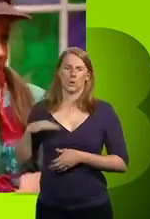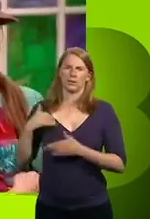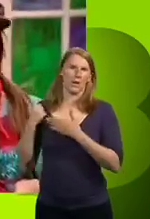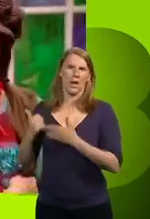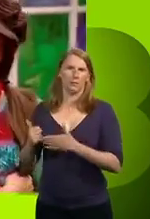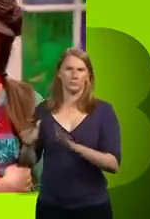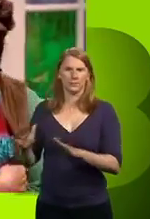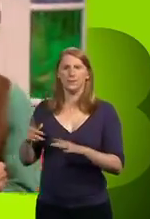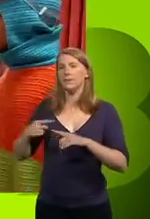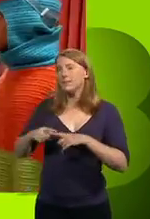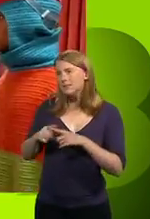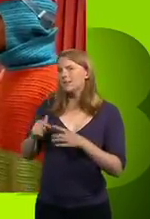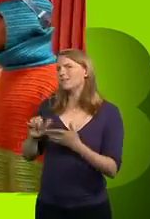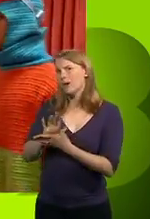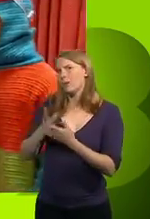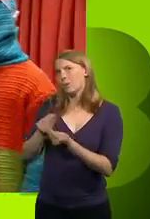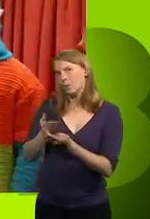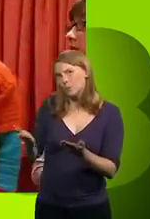with you though, guys. We'll do it again sometime.